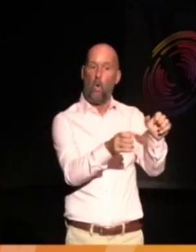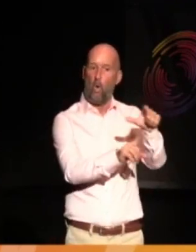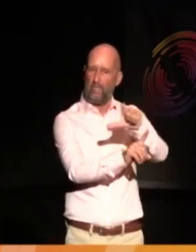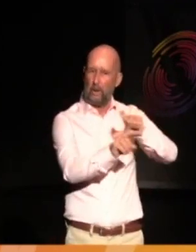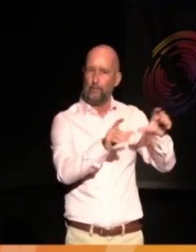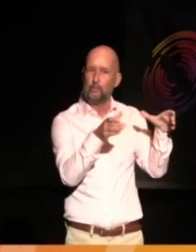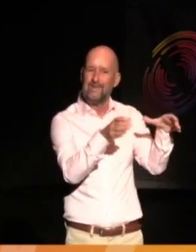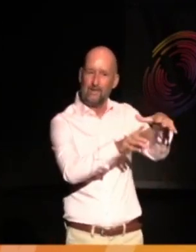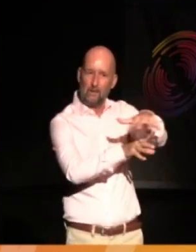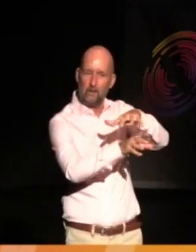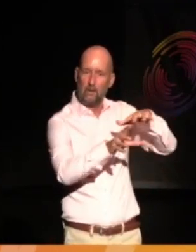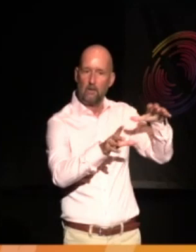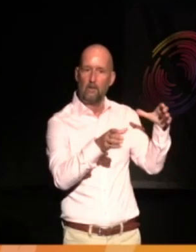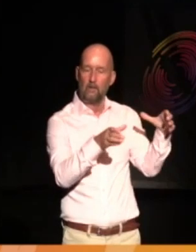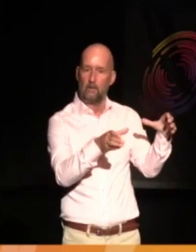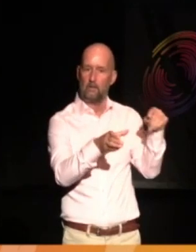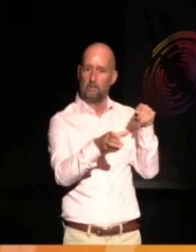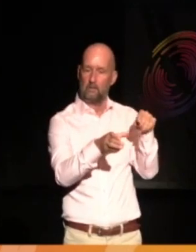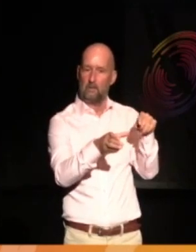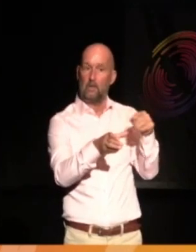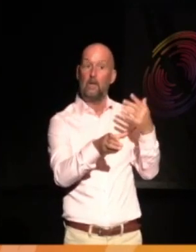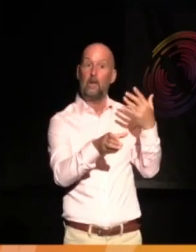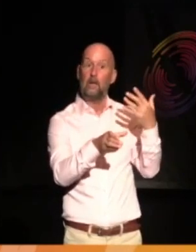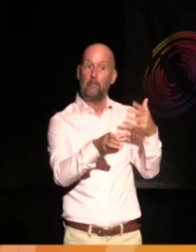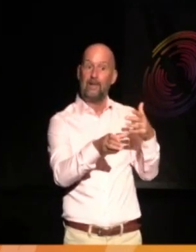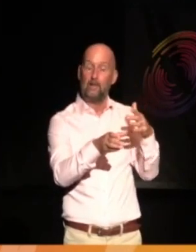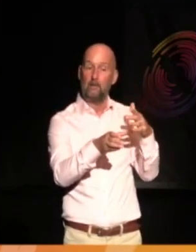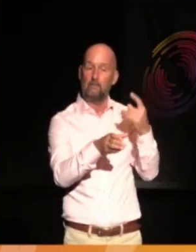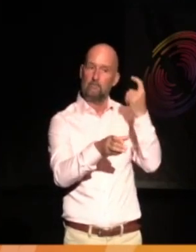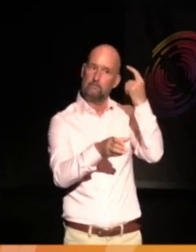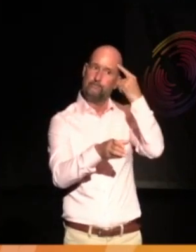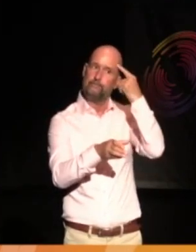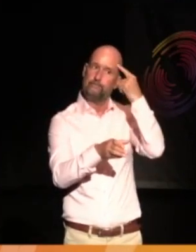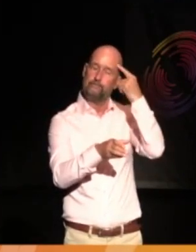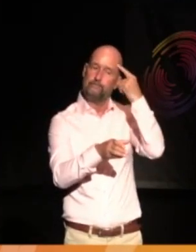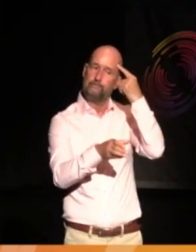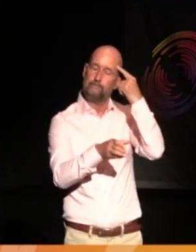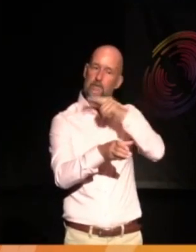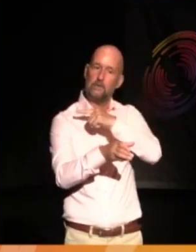community have had a relationship with suicide?